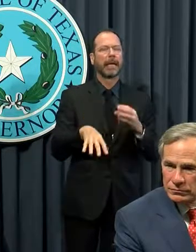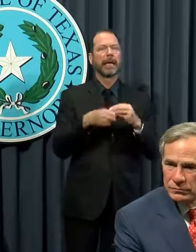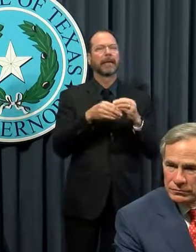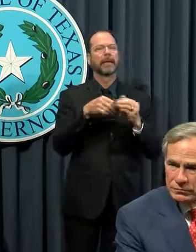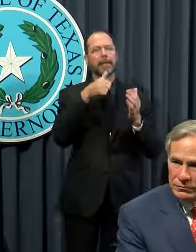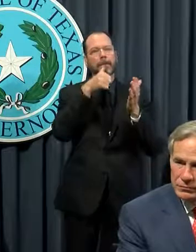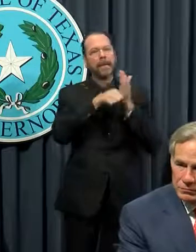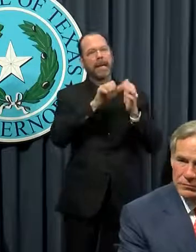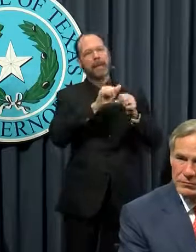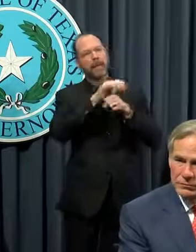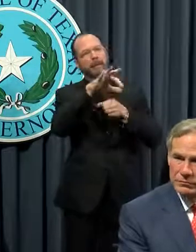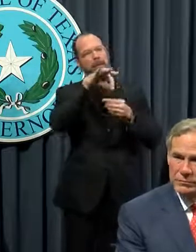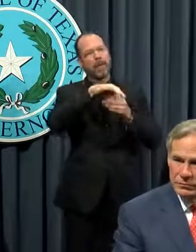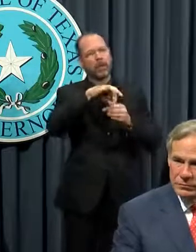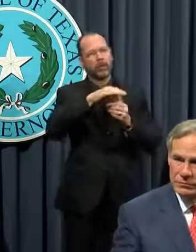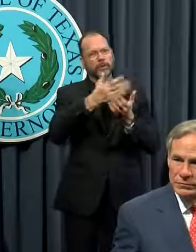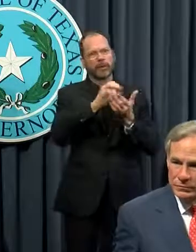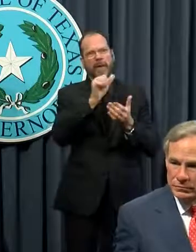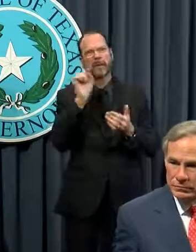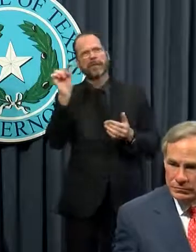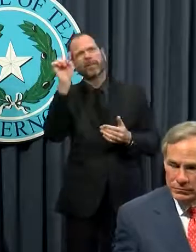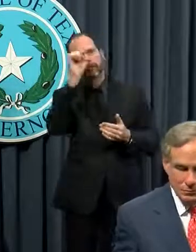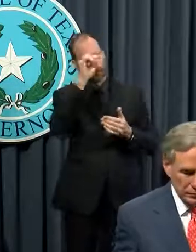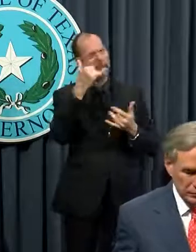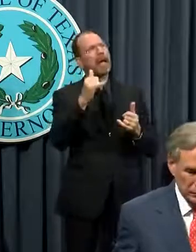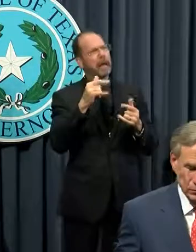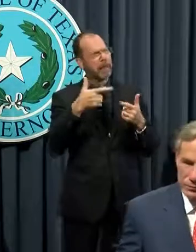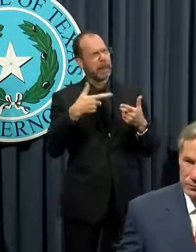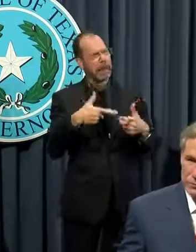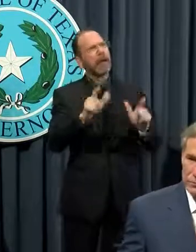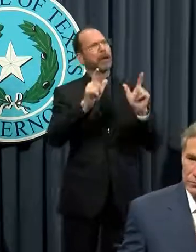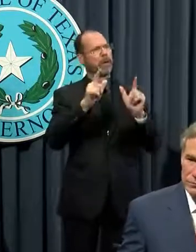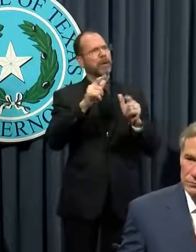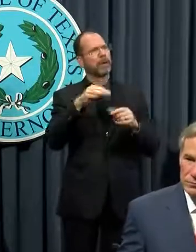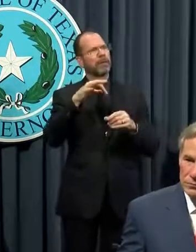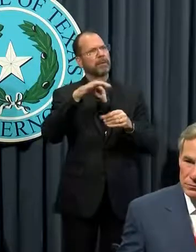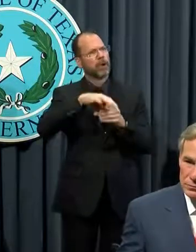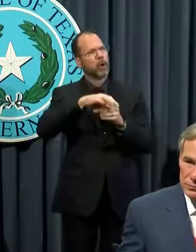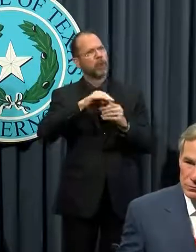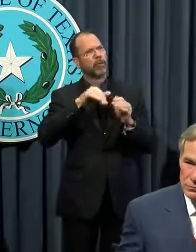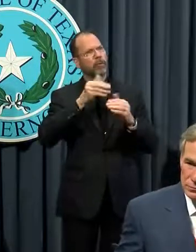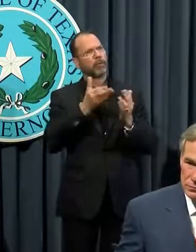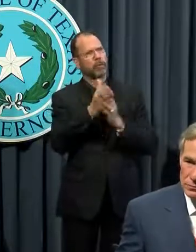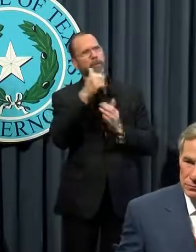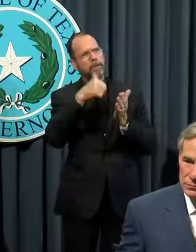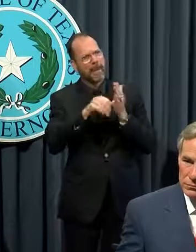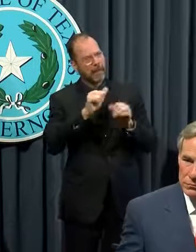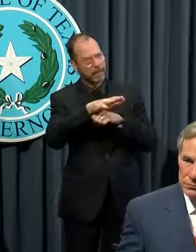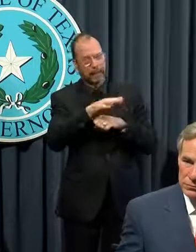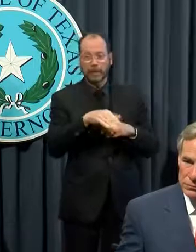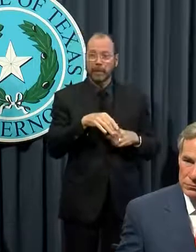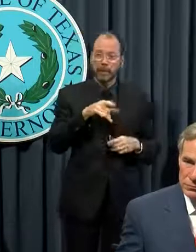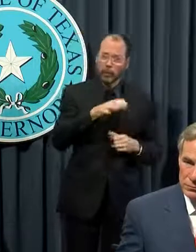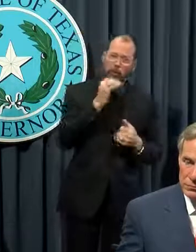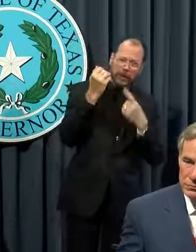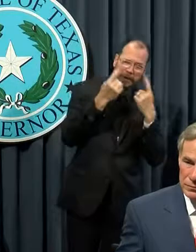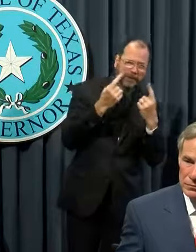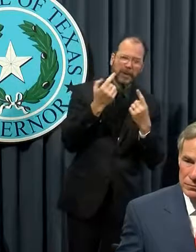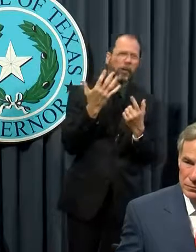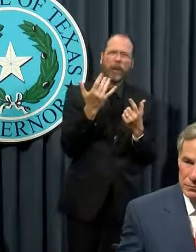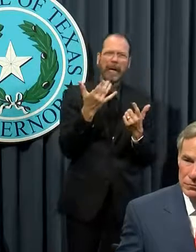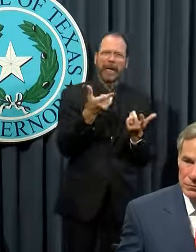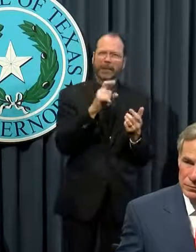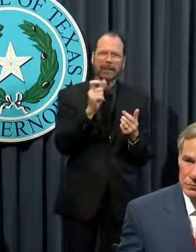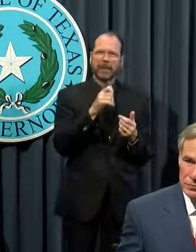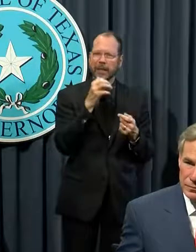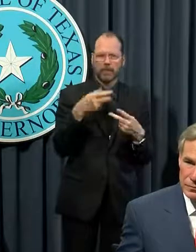of states, federal member, are taking steps to expand that. Was that something you ever considered, and why is